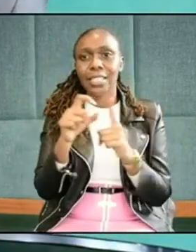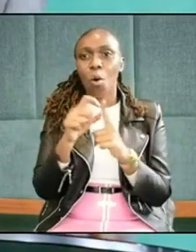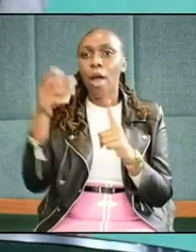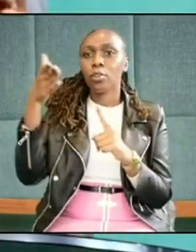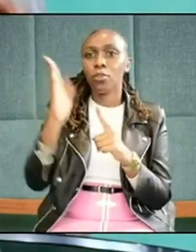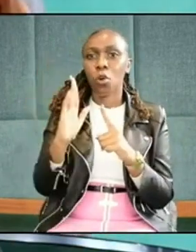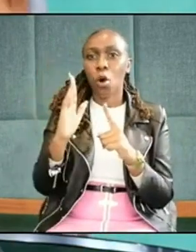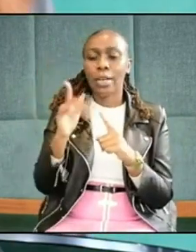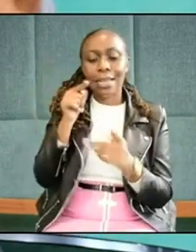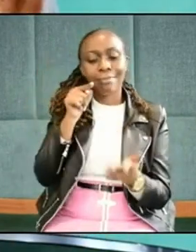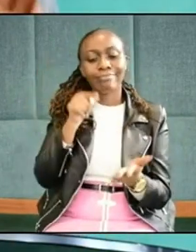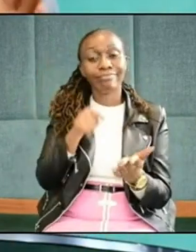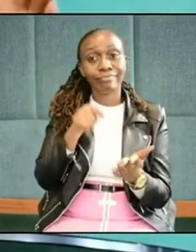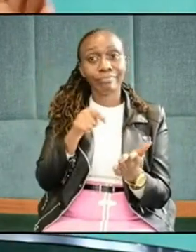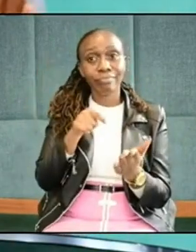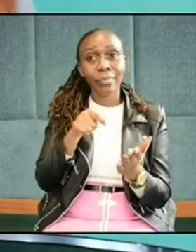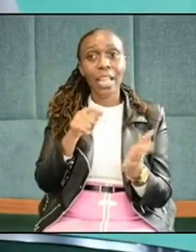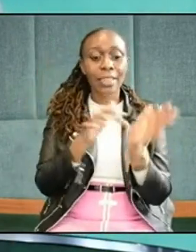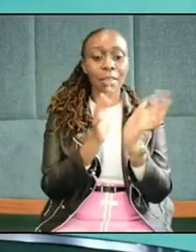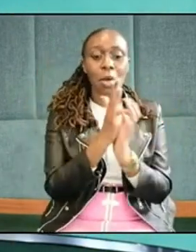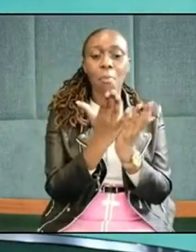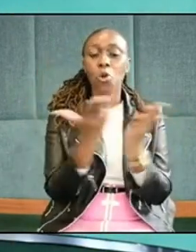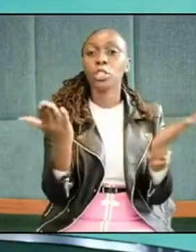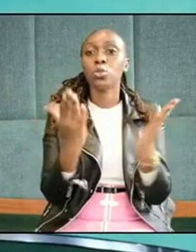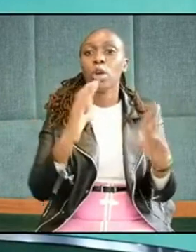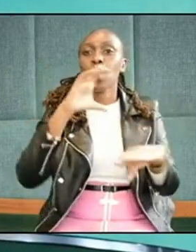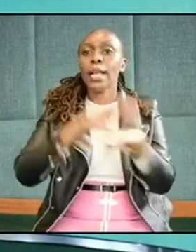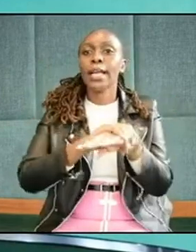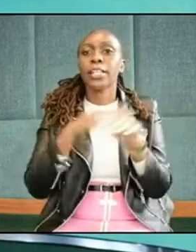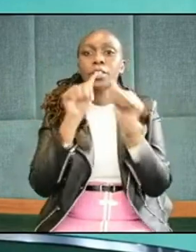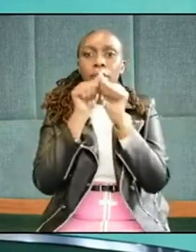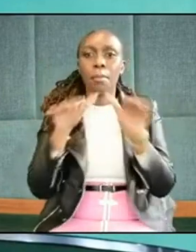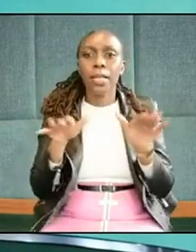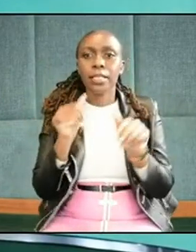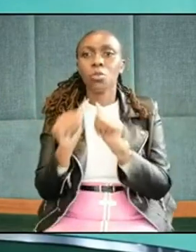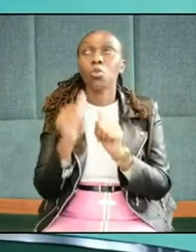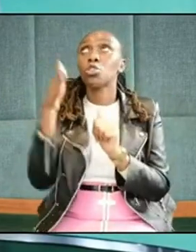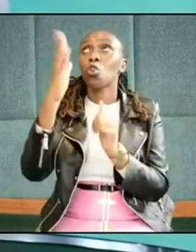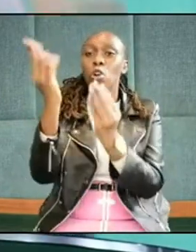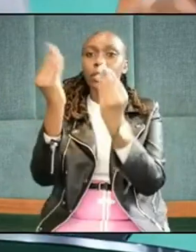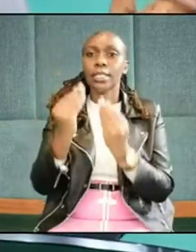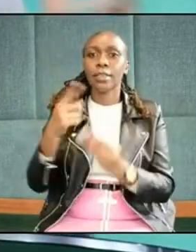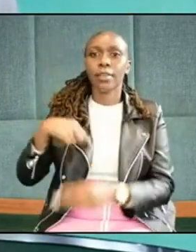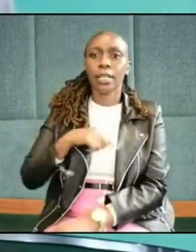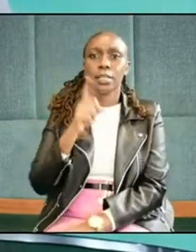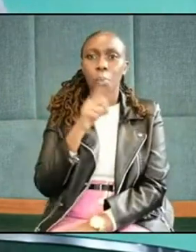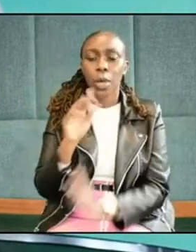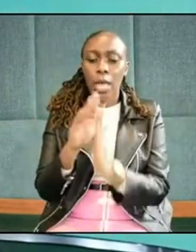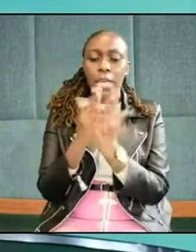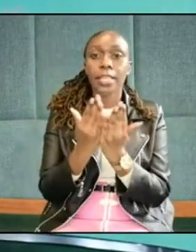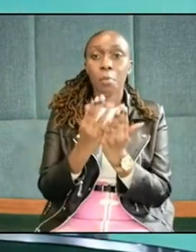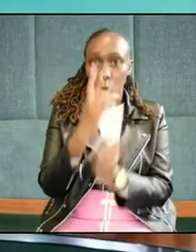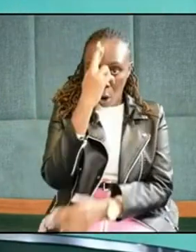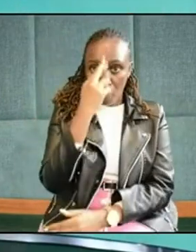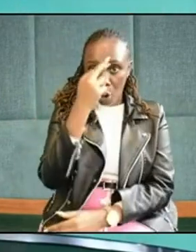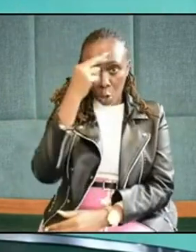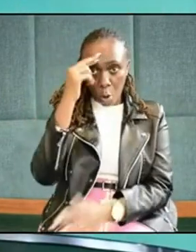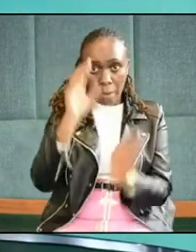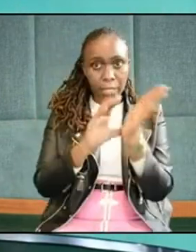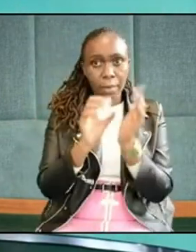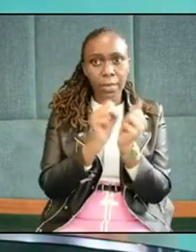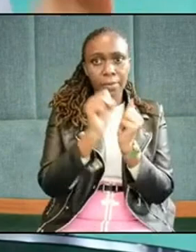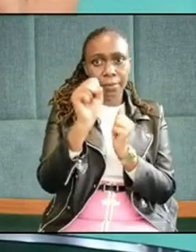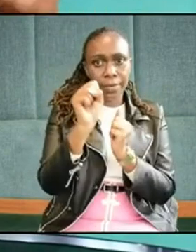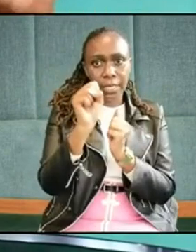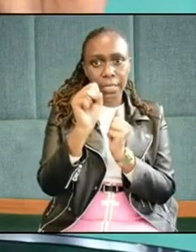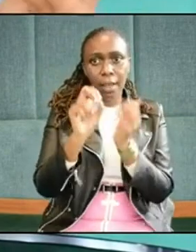and this is where we can find the blessing that God has given us. In Romans chapter 15, verse